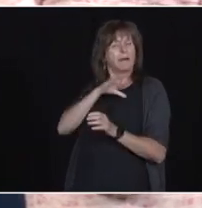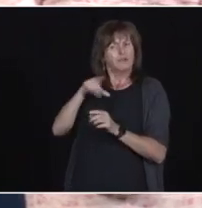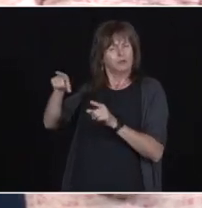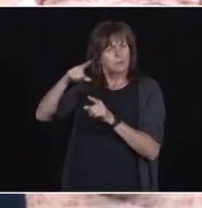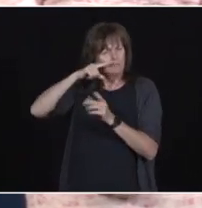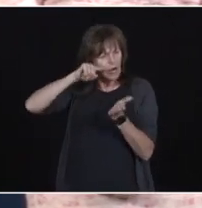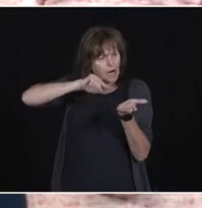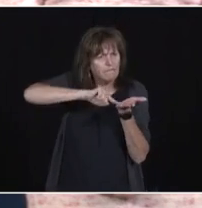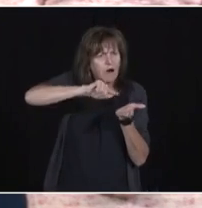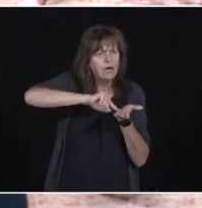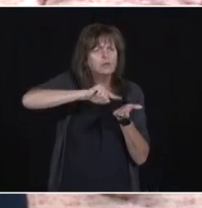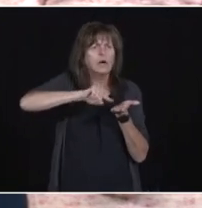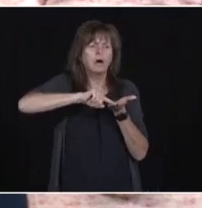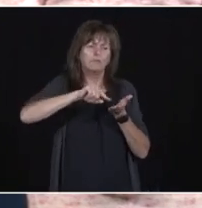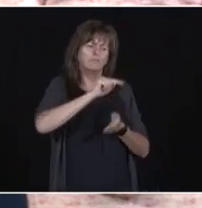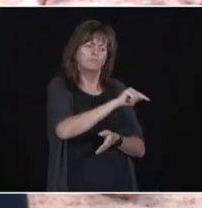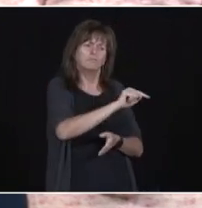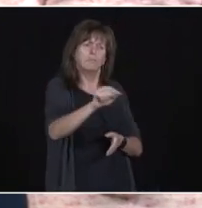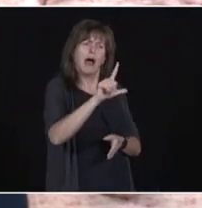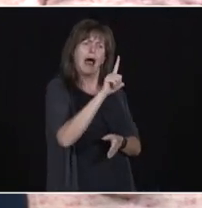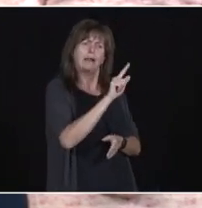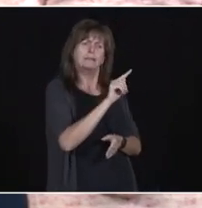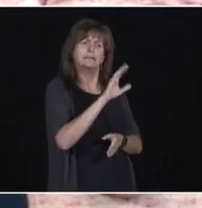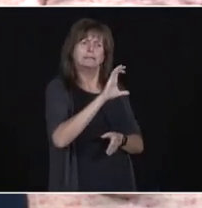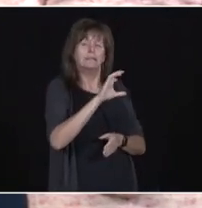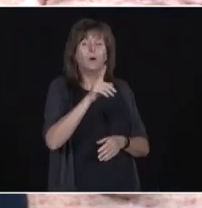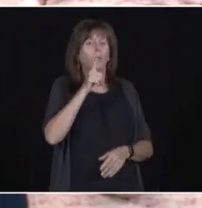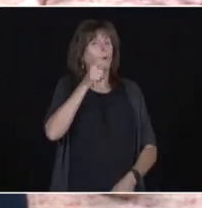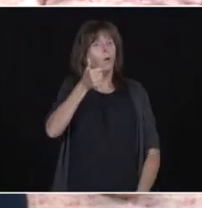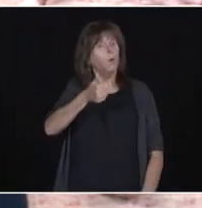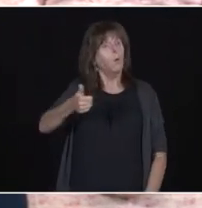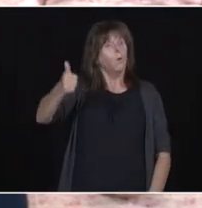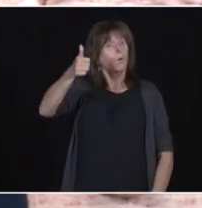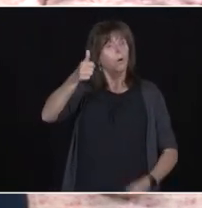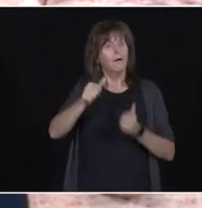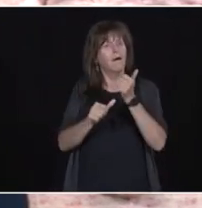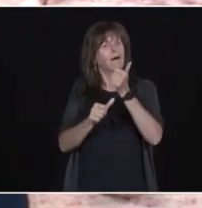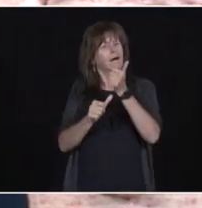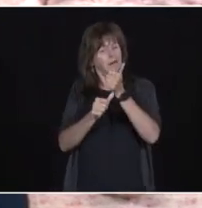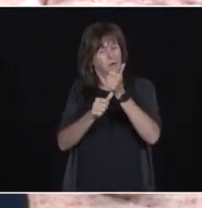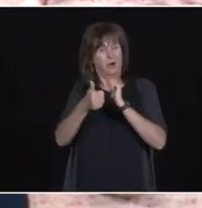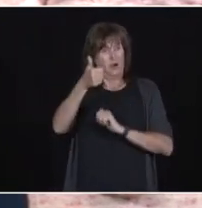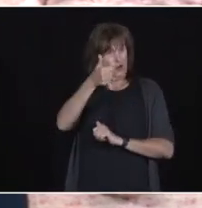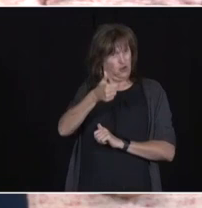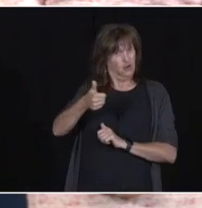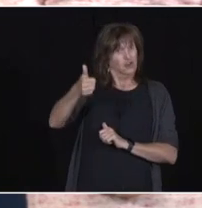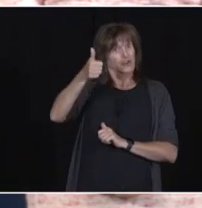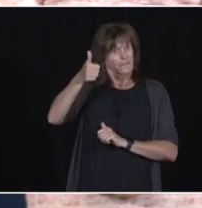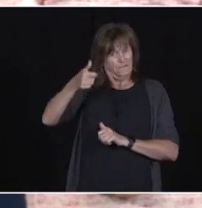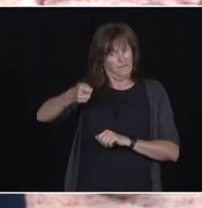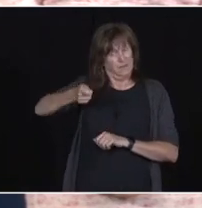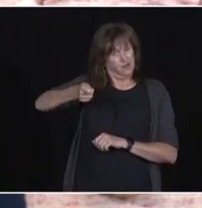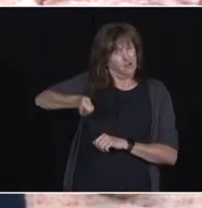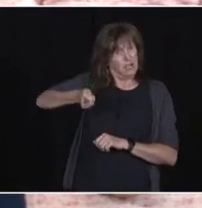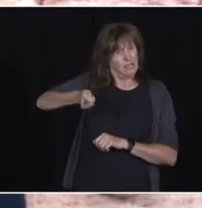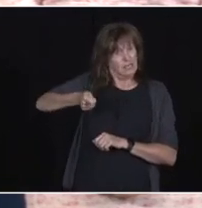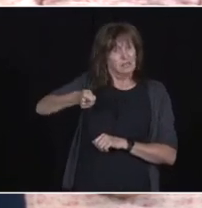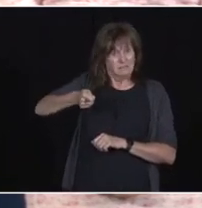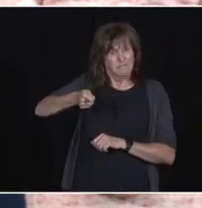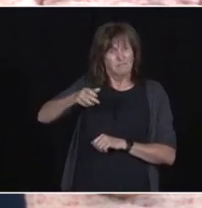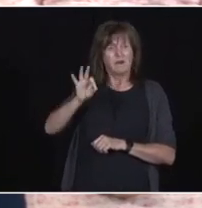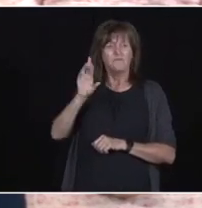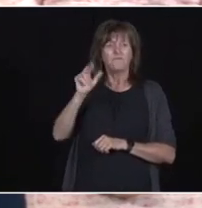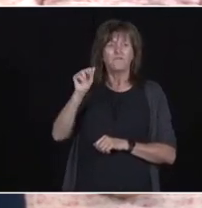will be led by Associate Chief Justice Frank Morocco, who has practiced law for 33 years